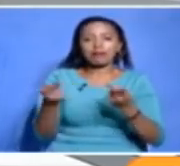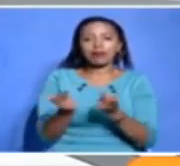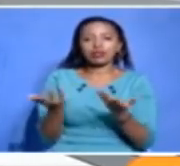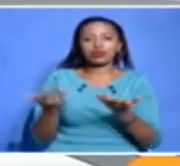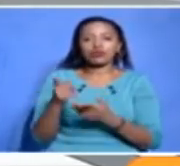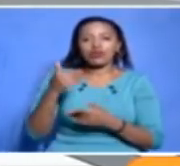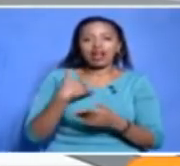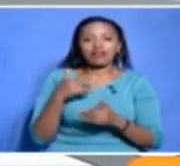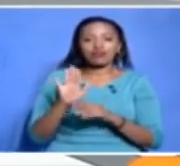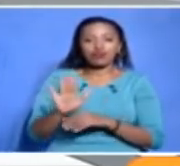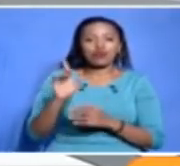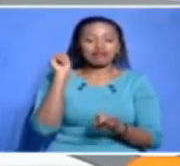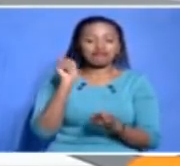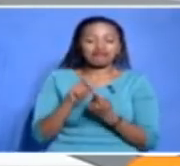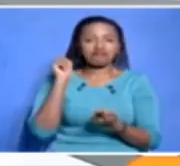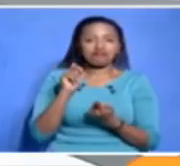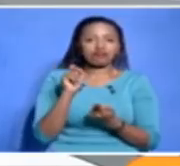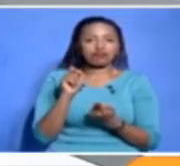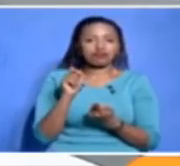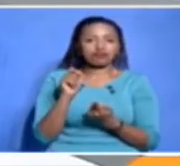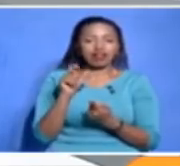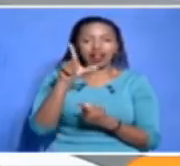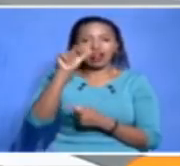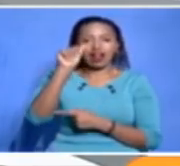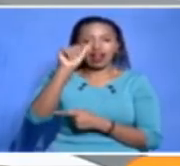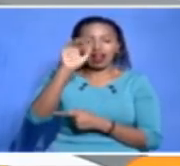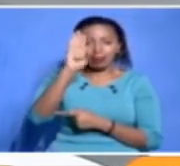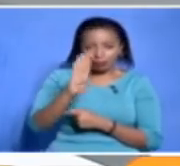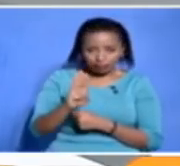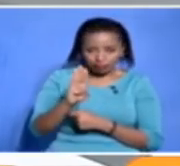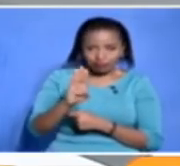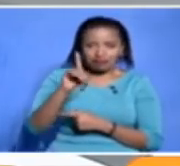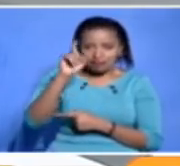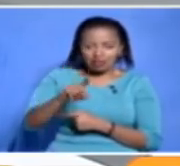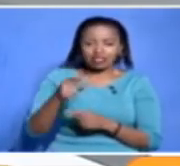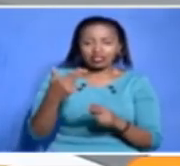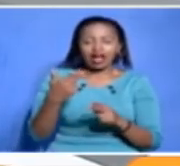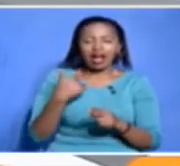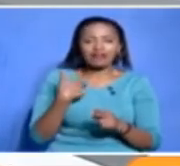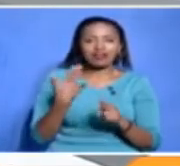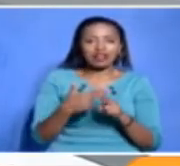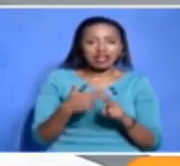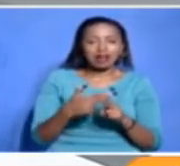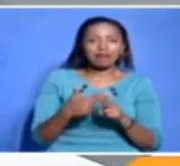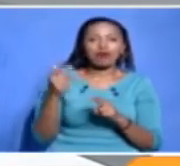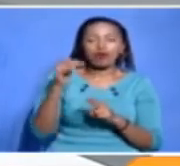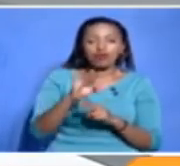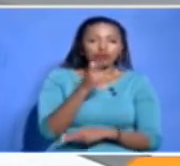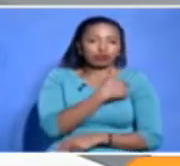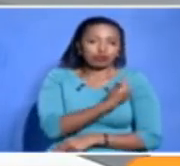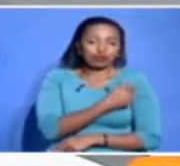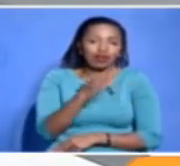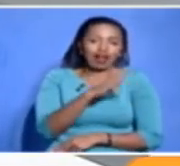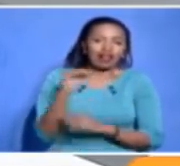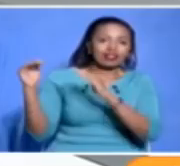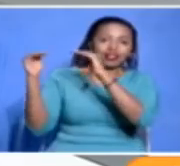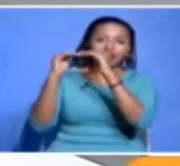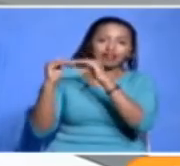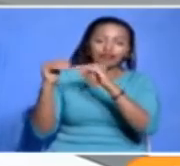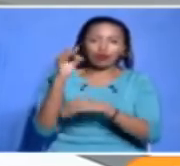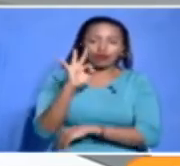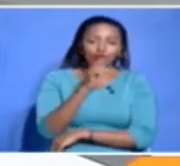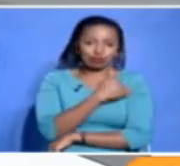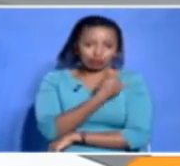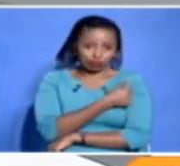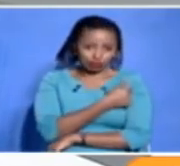This is supposed to be prominently visible, and it's supposed to state the name of the facility and the level of the facility. So